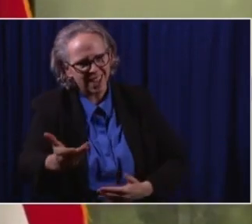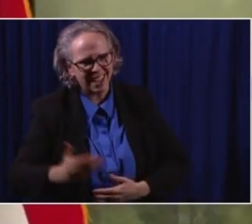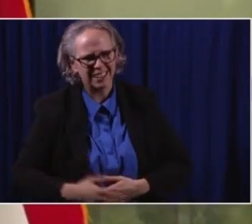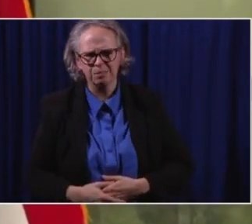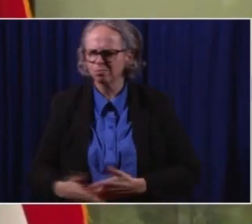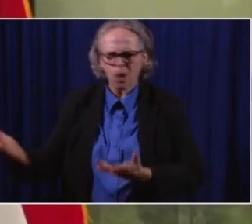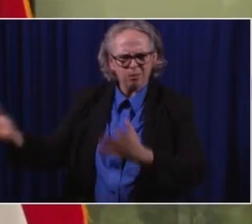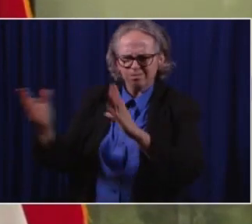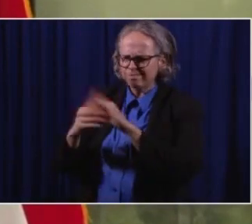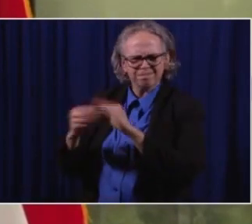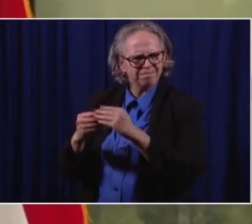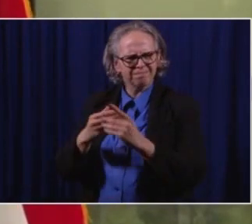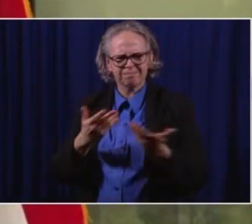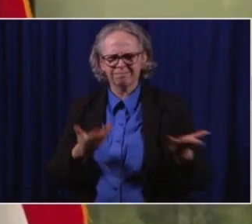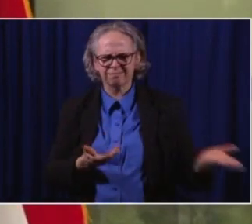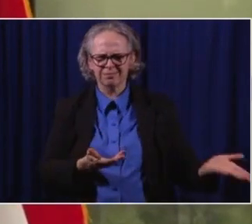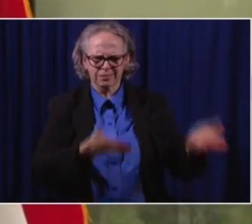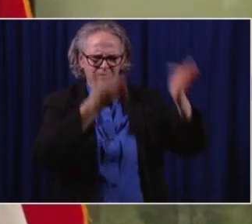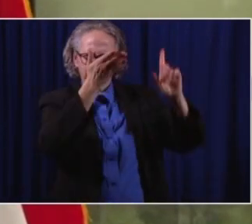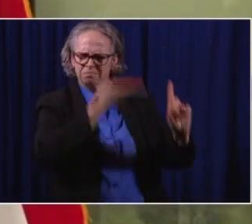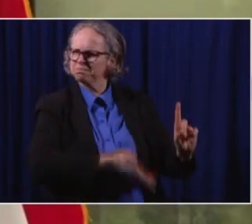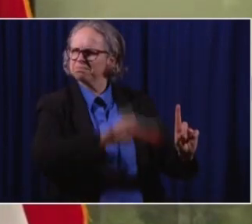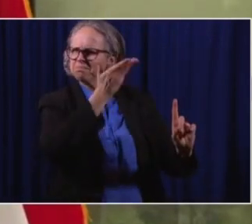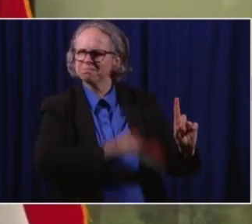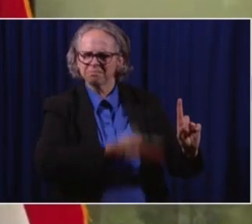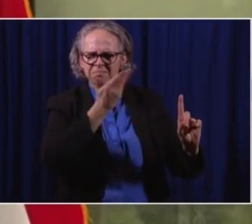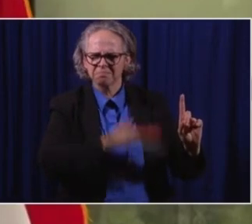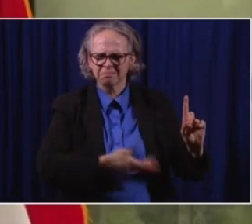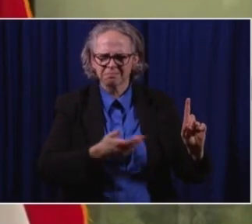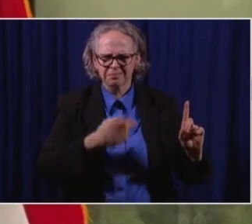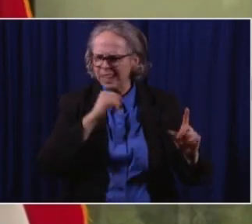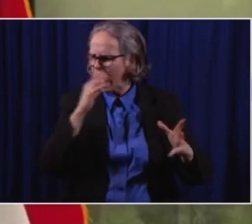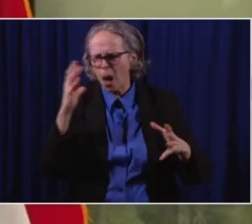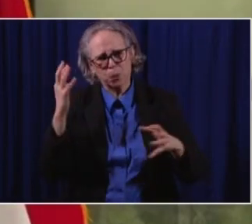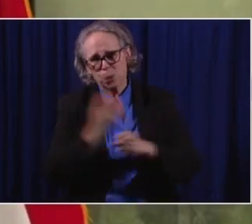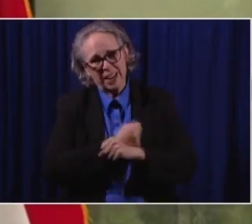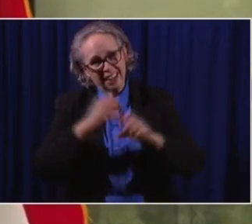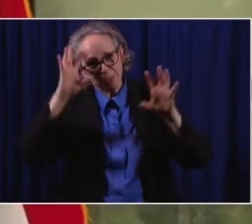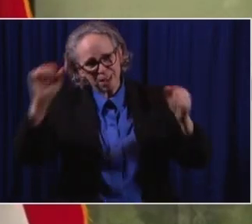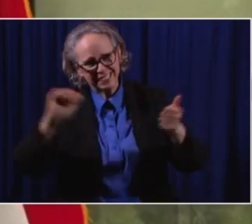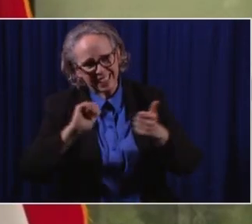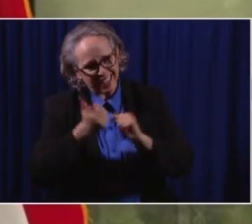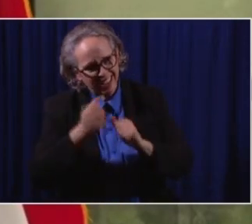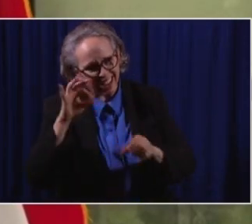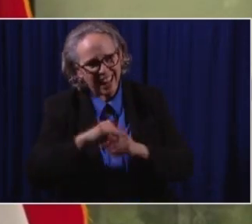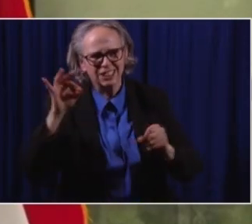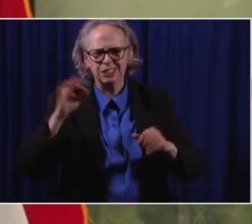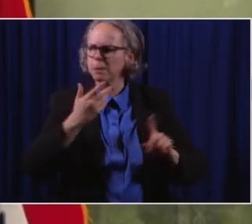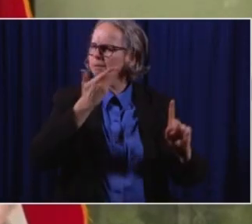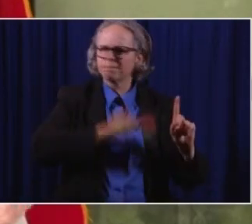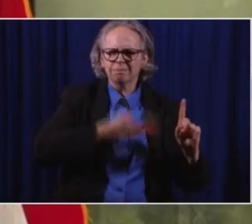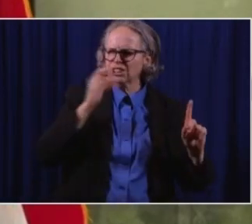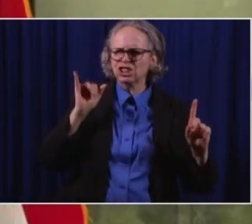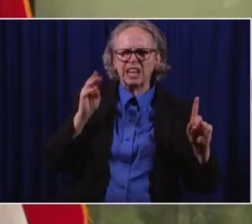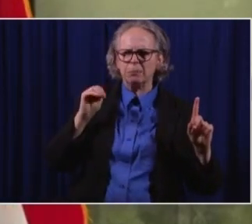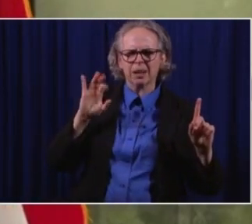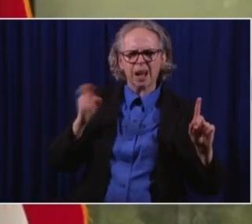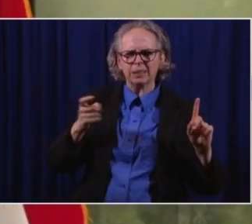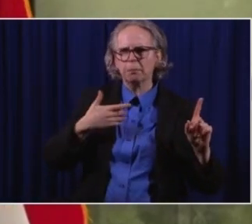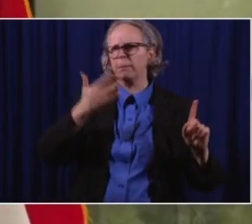bit. The person who loses in a presidential race, doesn't have the prominence later